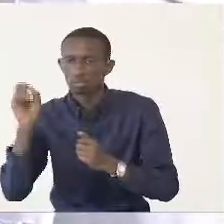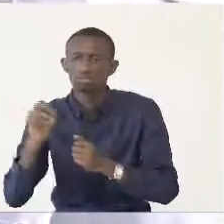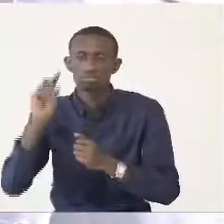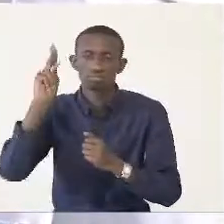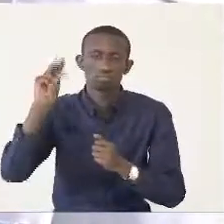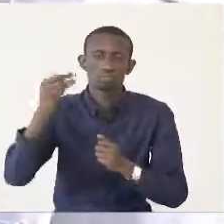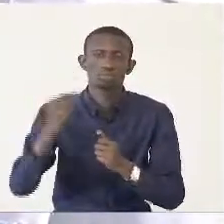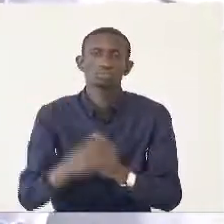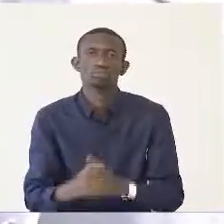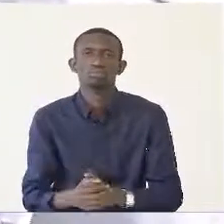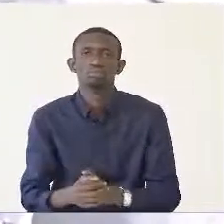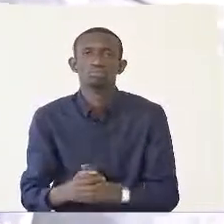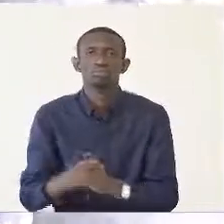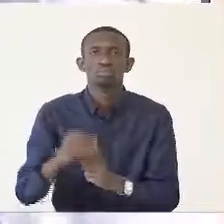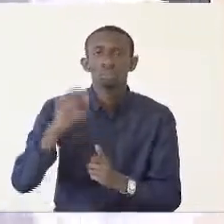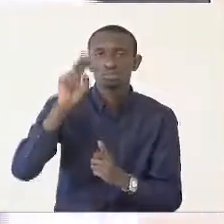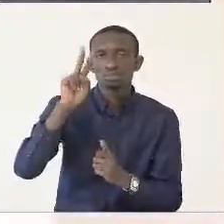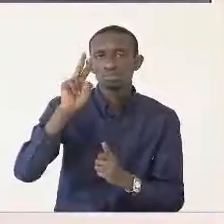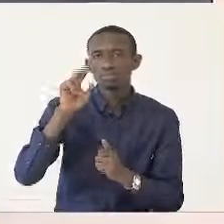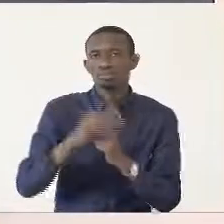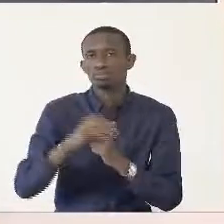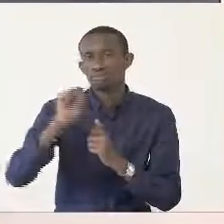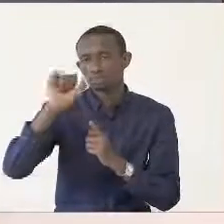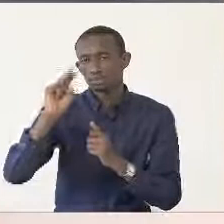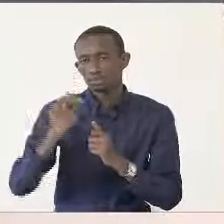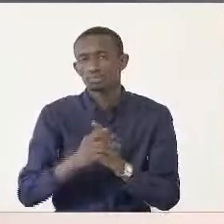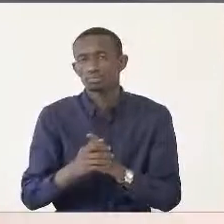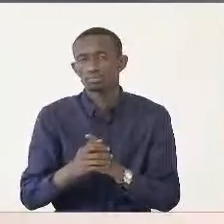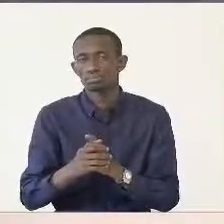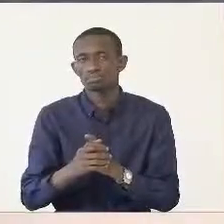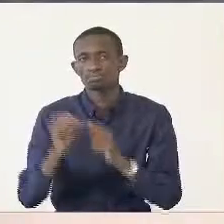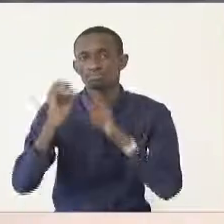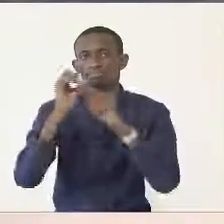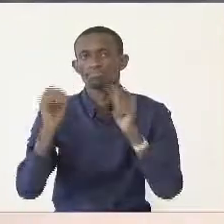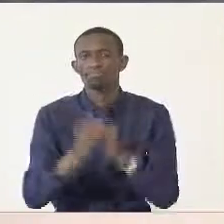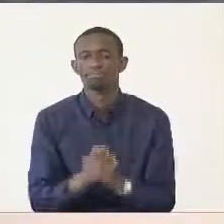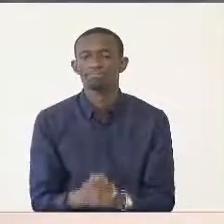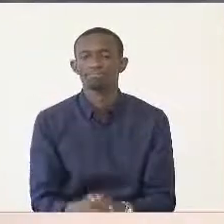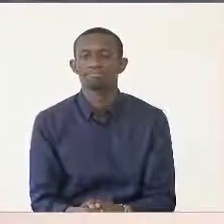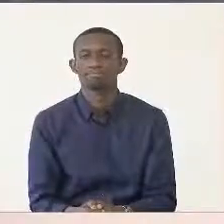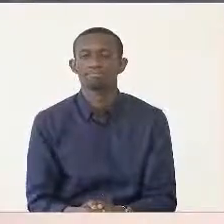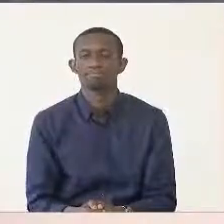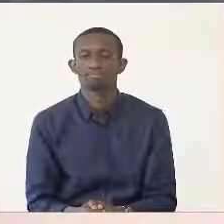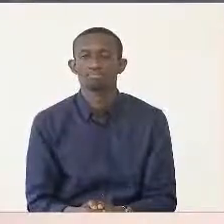have sine theta. And what about along the